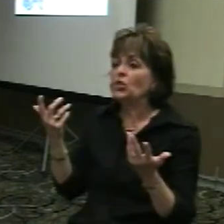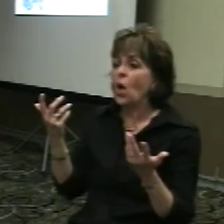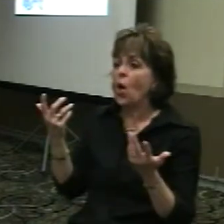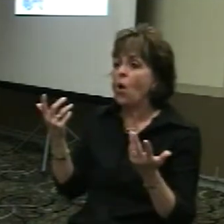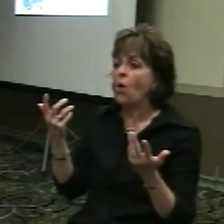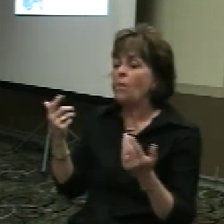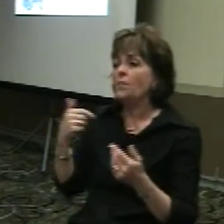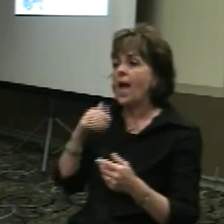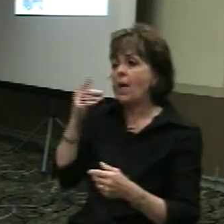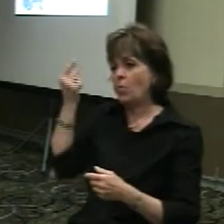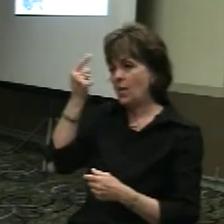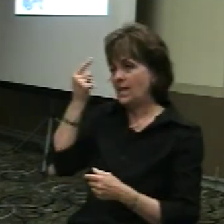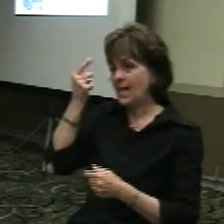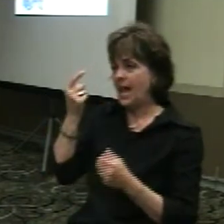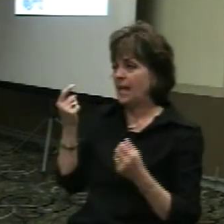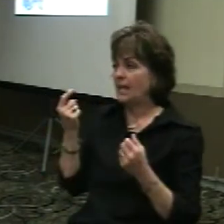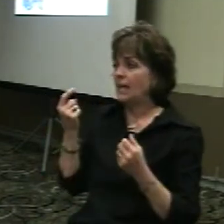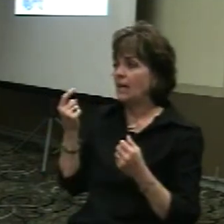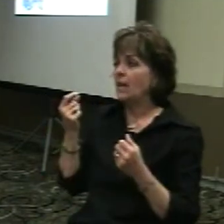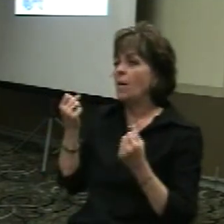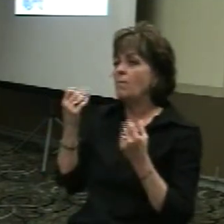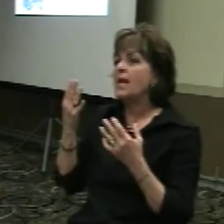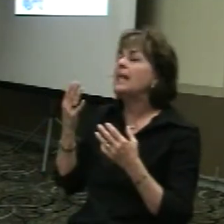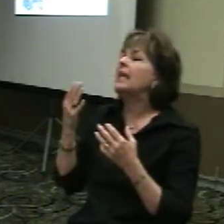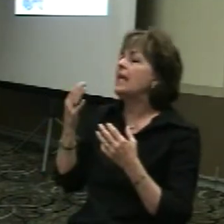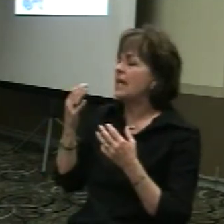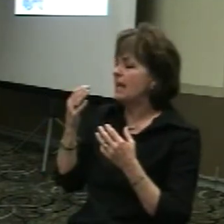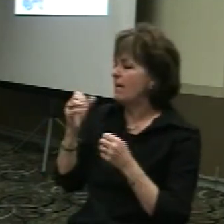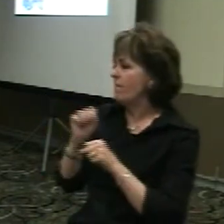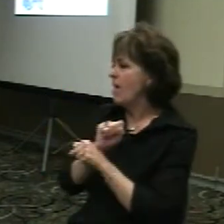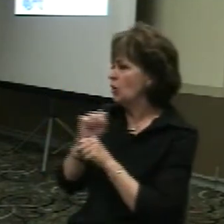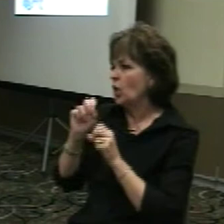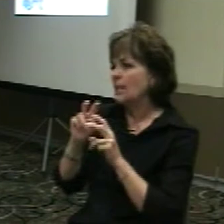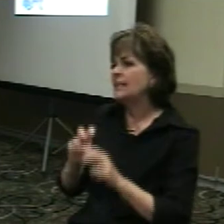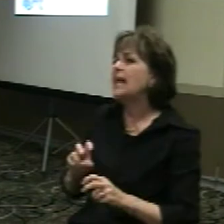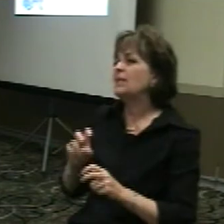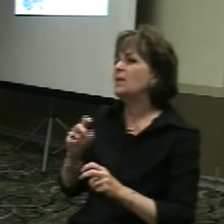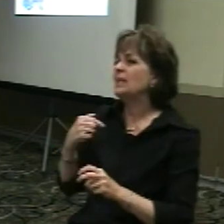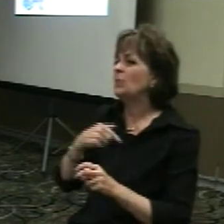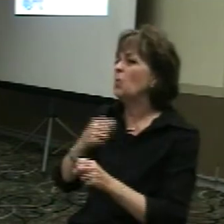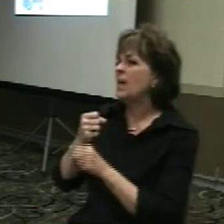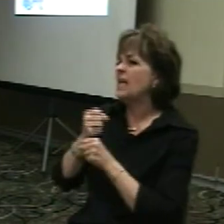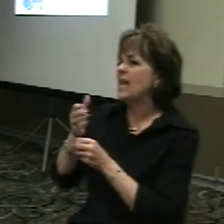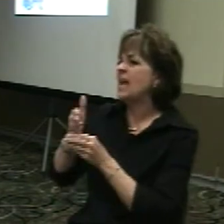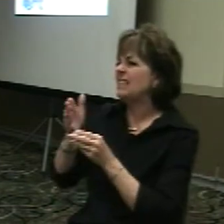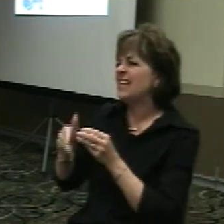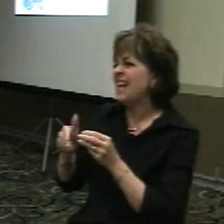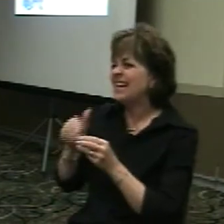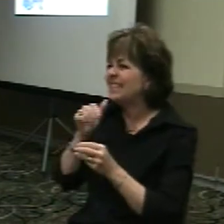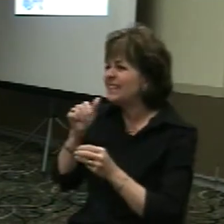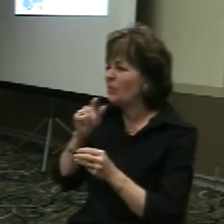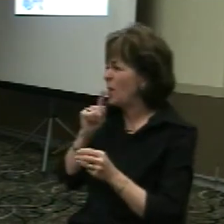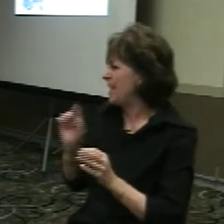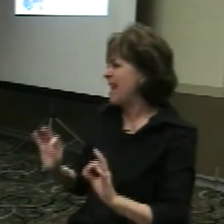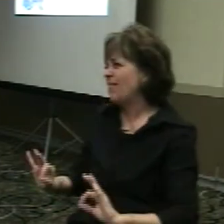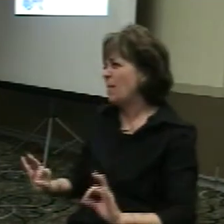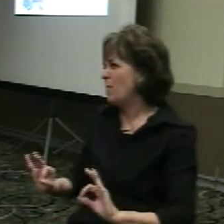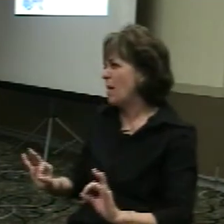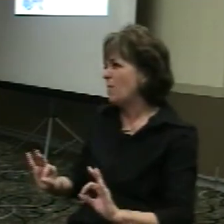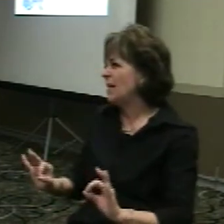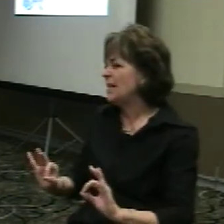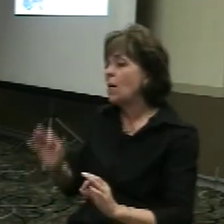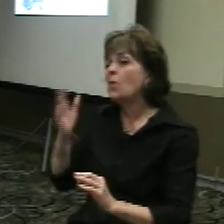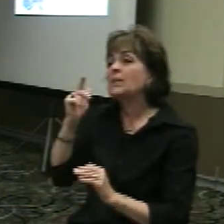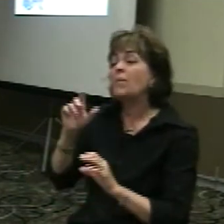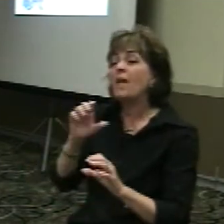So I would think that many functional assessments, quite frankly, we do get done in a week. It's not that big of a deal, because the